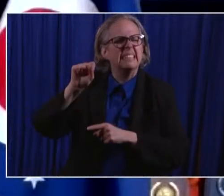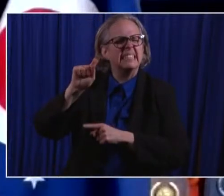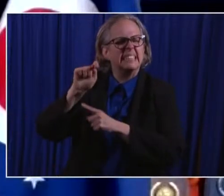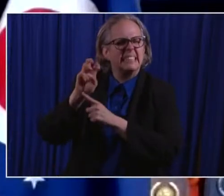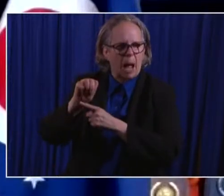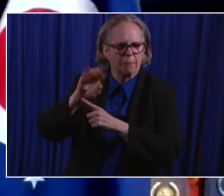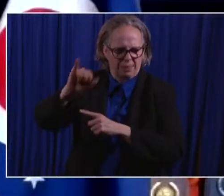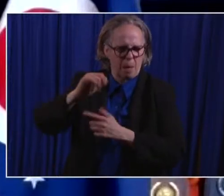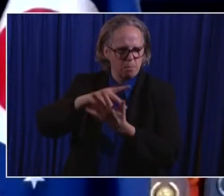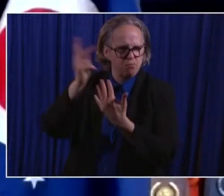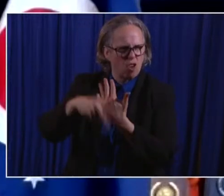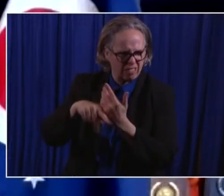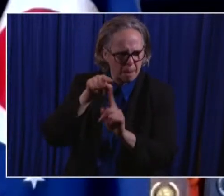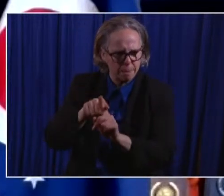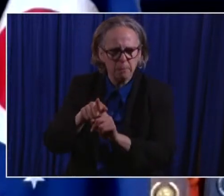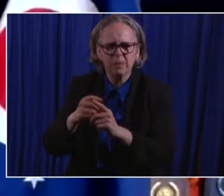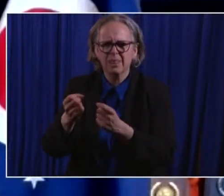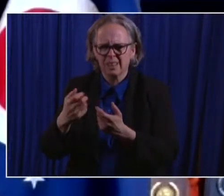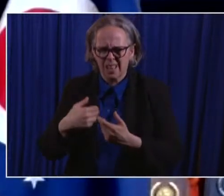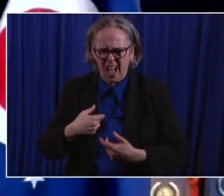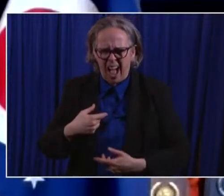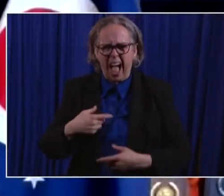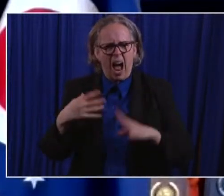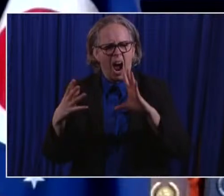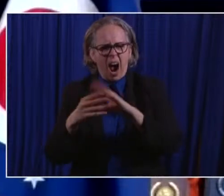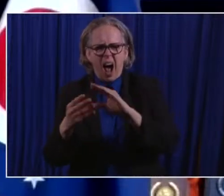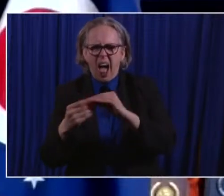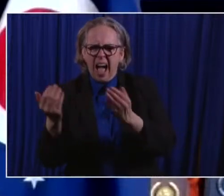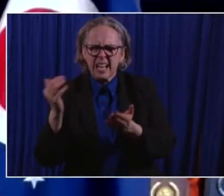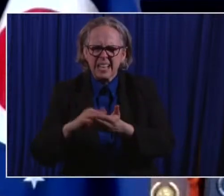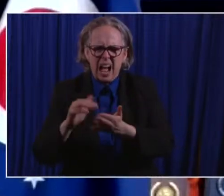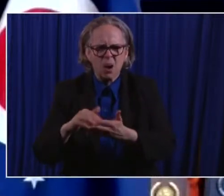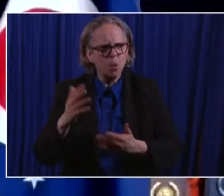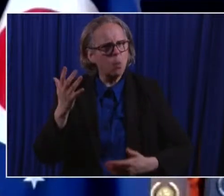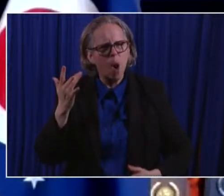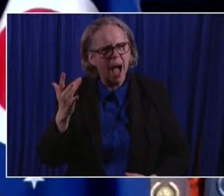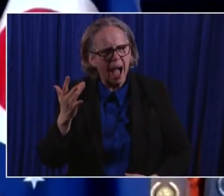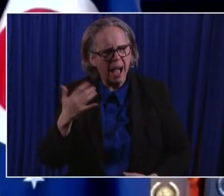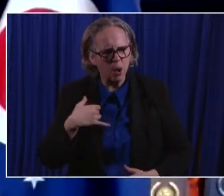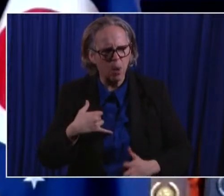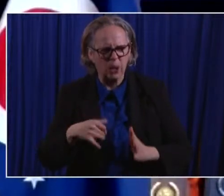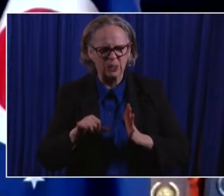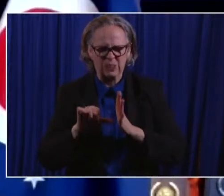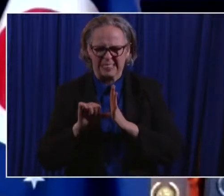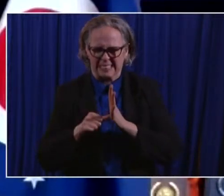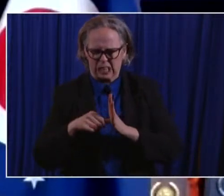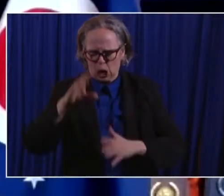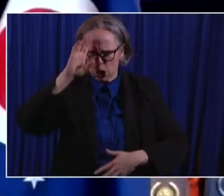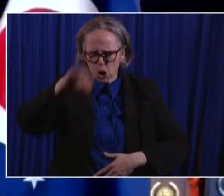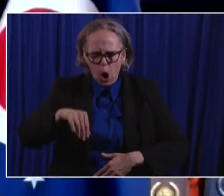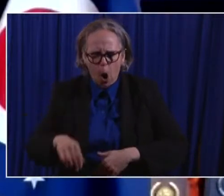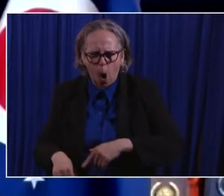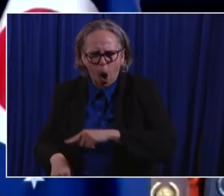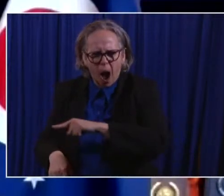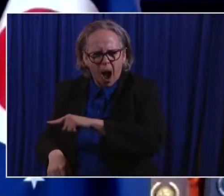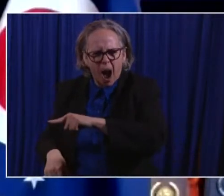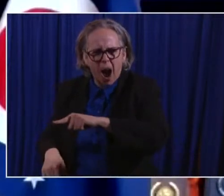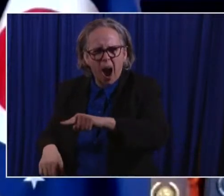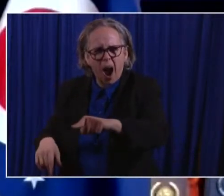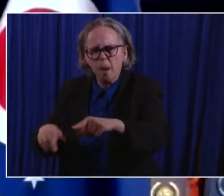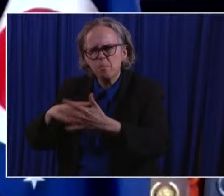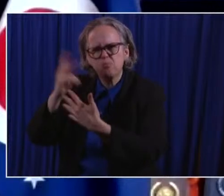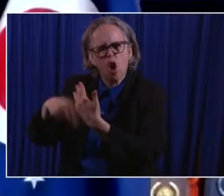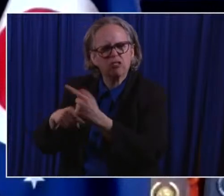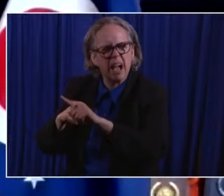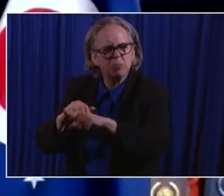things? Because we know they work. We know it works when we keep Ohio high school students in Ohio, get